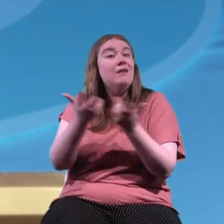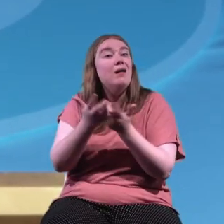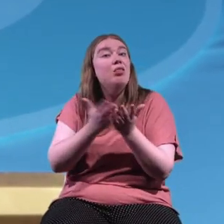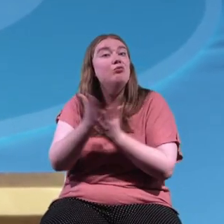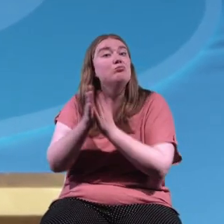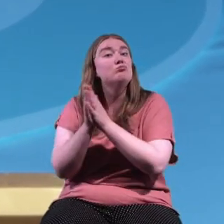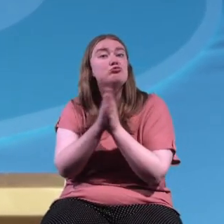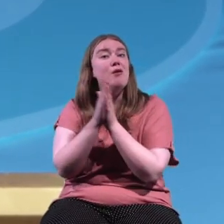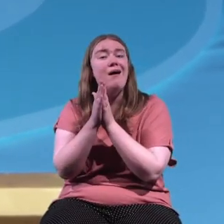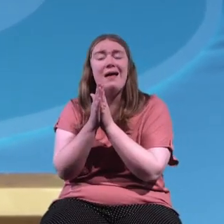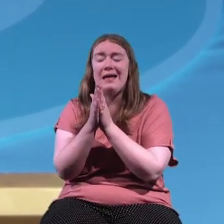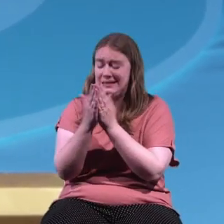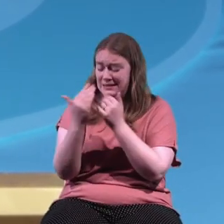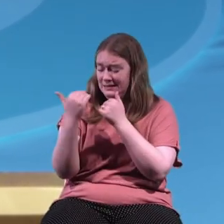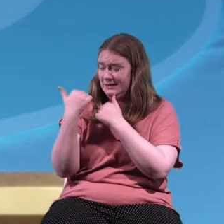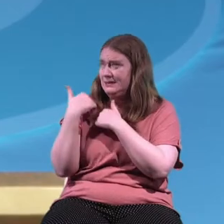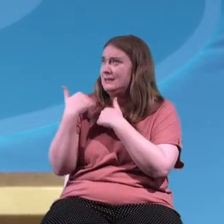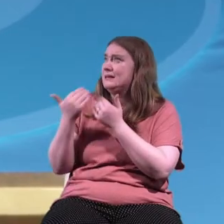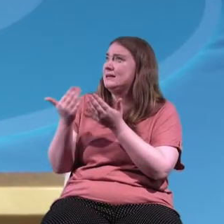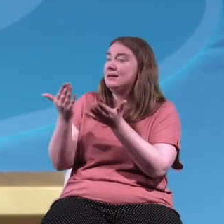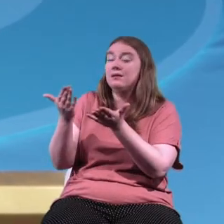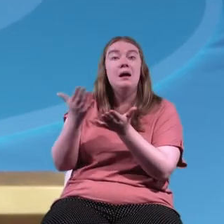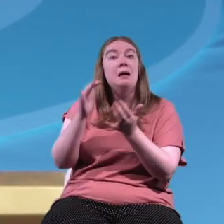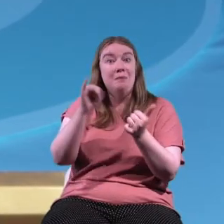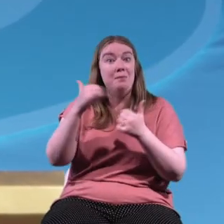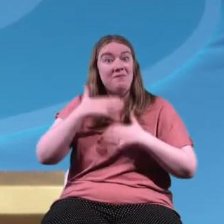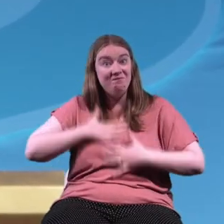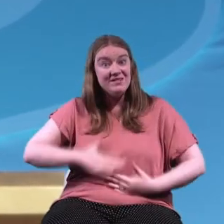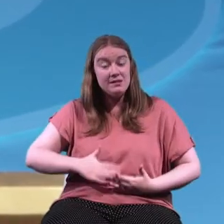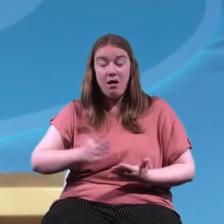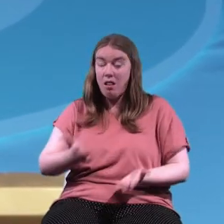as it were, holding them up in your hands to him.